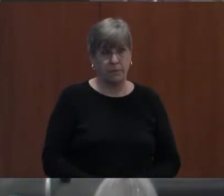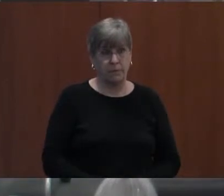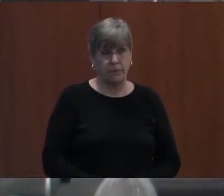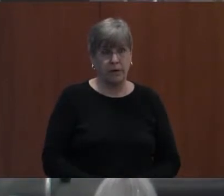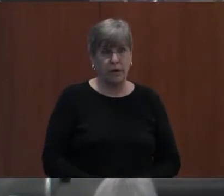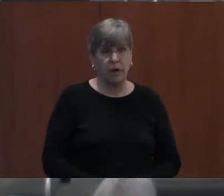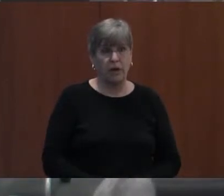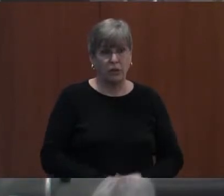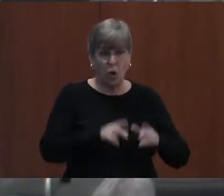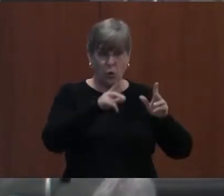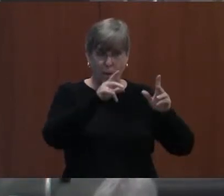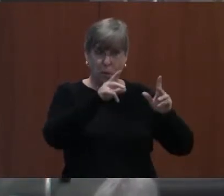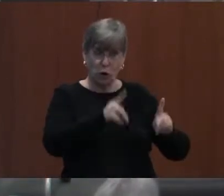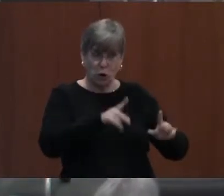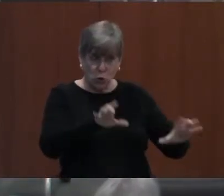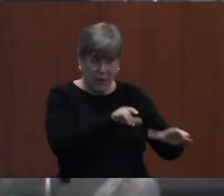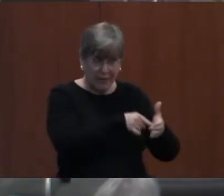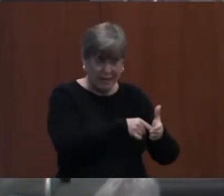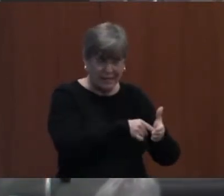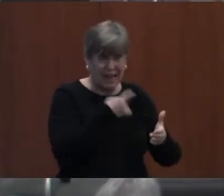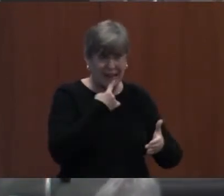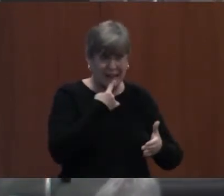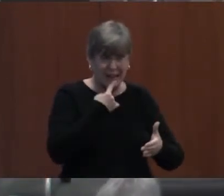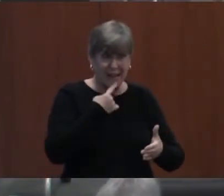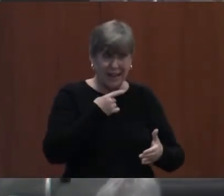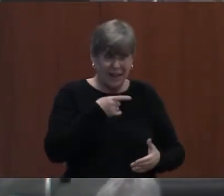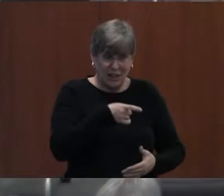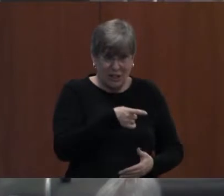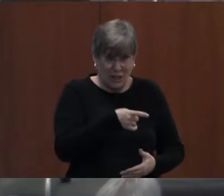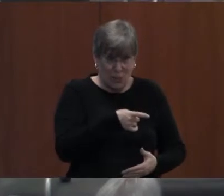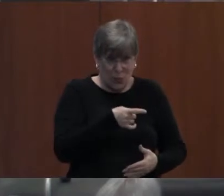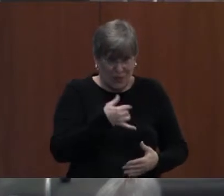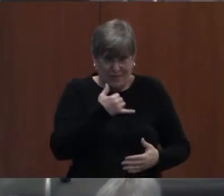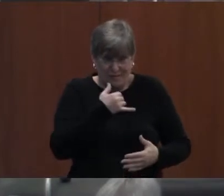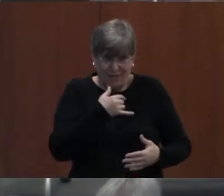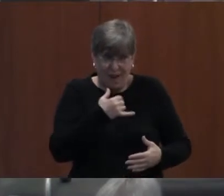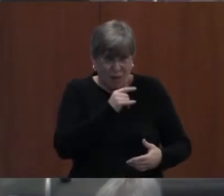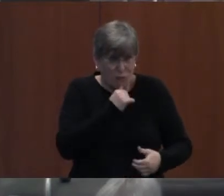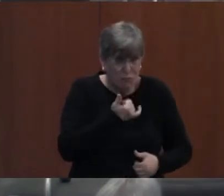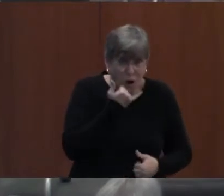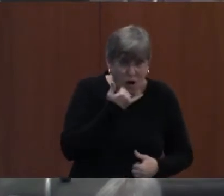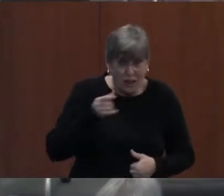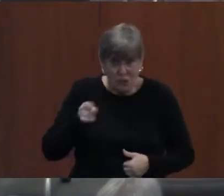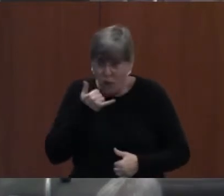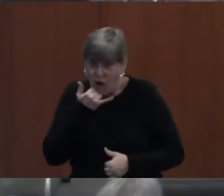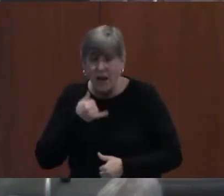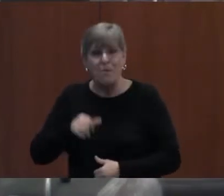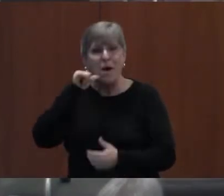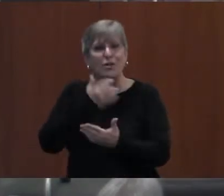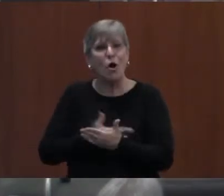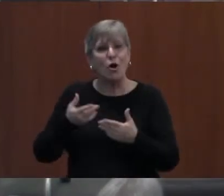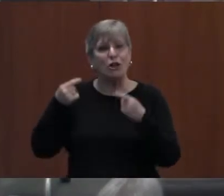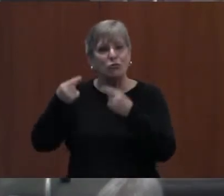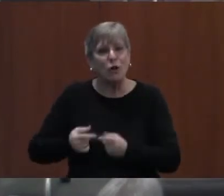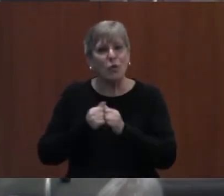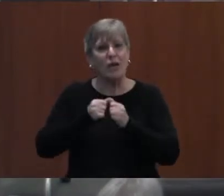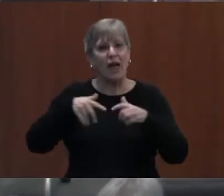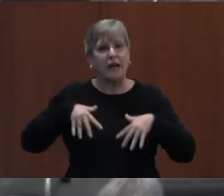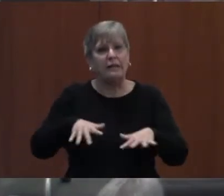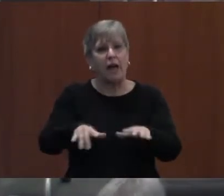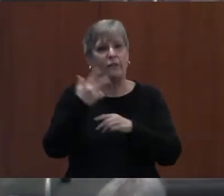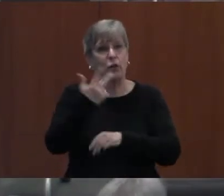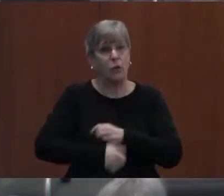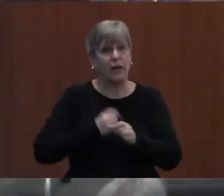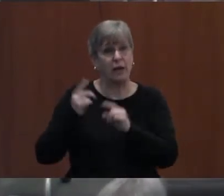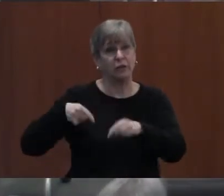So the perpetrator was saying that she was wronged and not my daughter? My daughter's been fighting anxiety for 3 years.